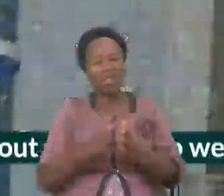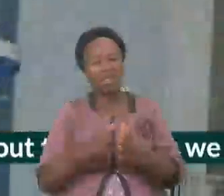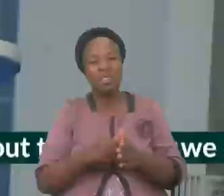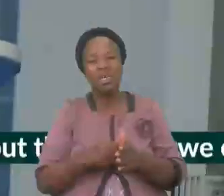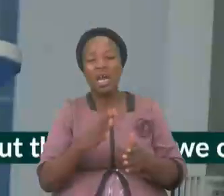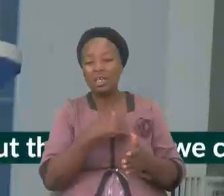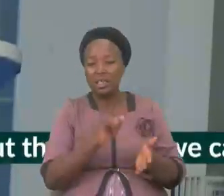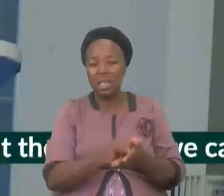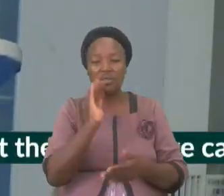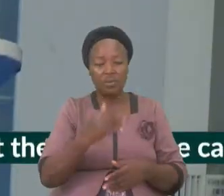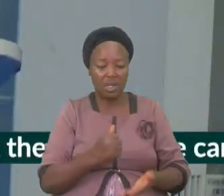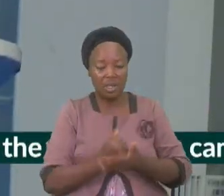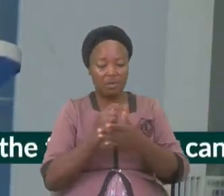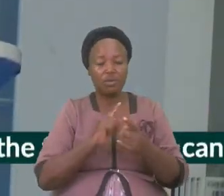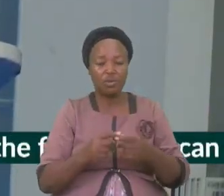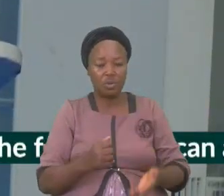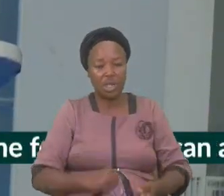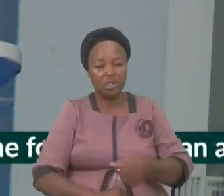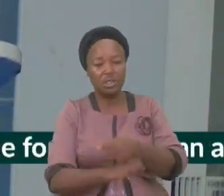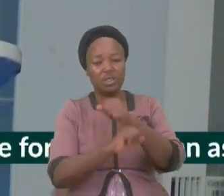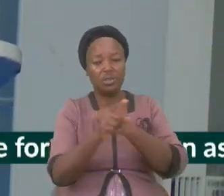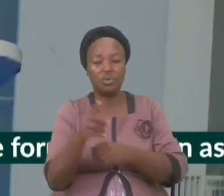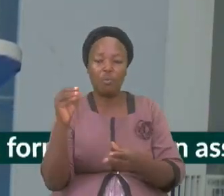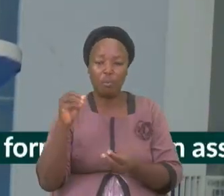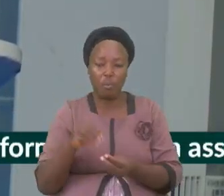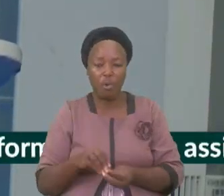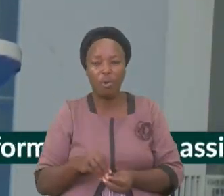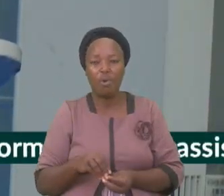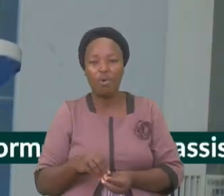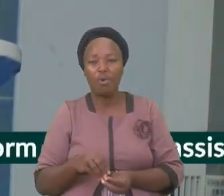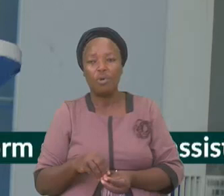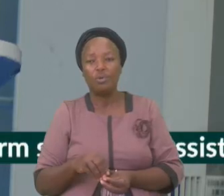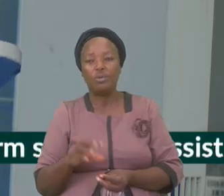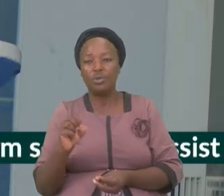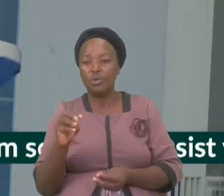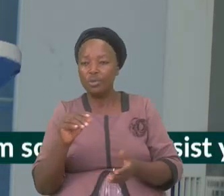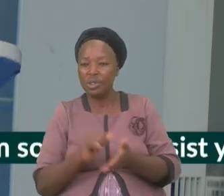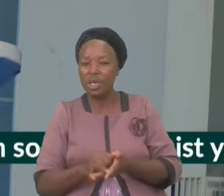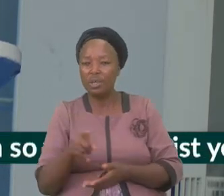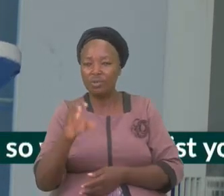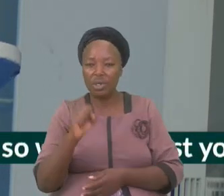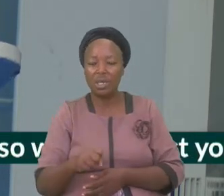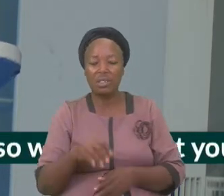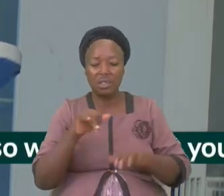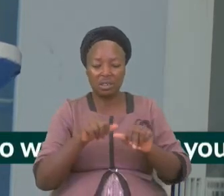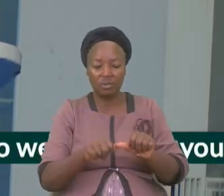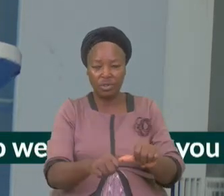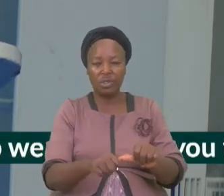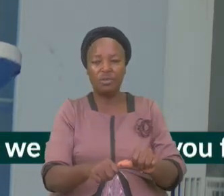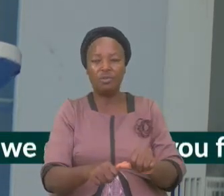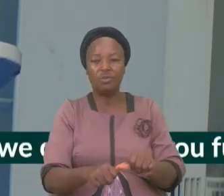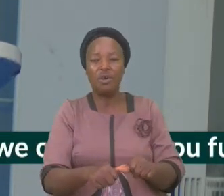so that you can stay victorious, you can remain steadfast, and you can be more